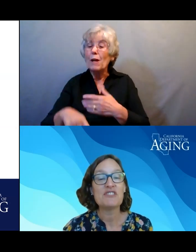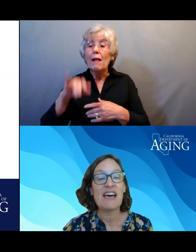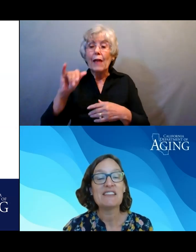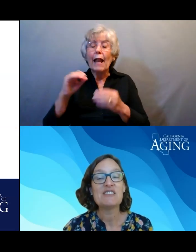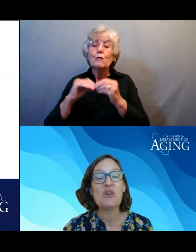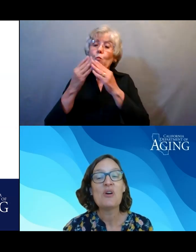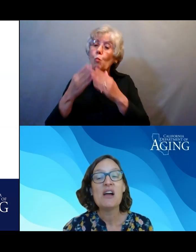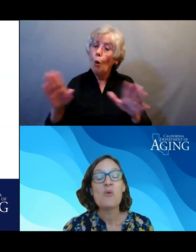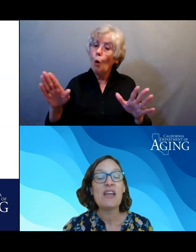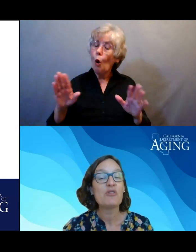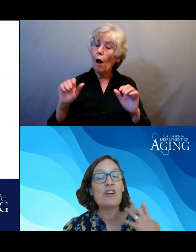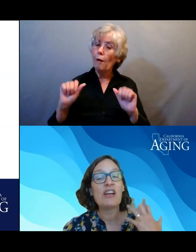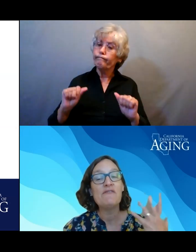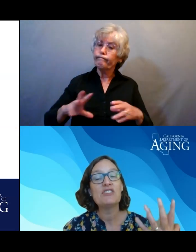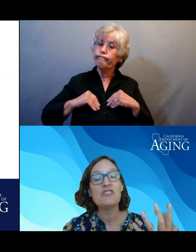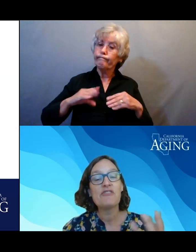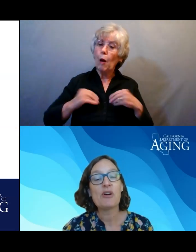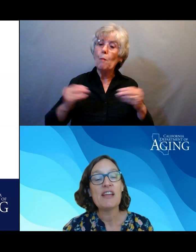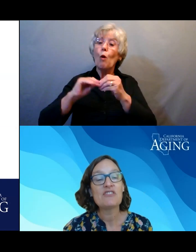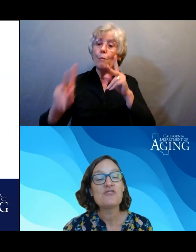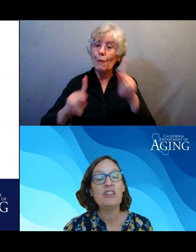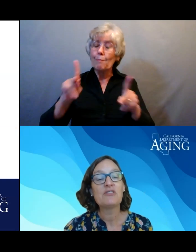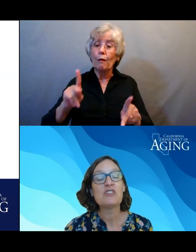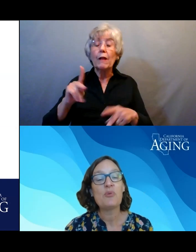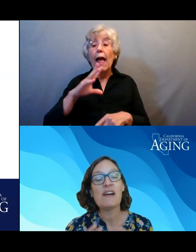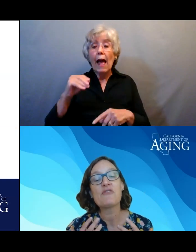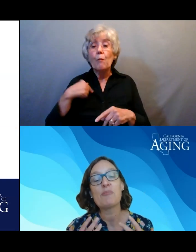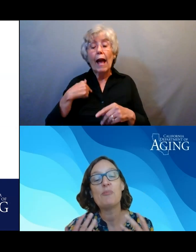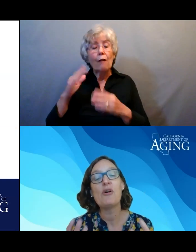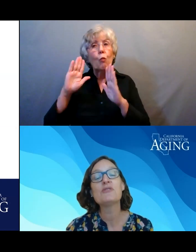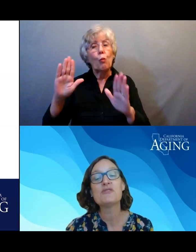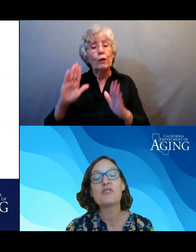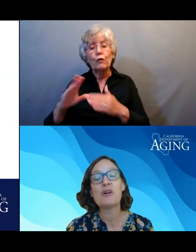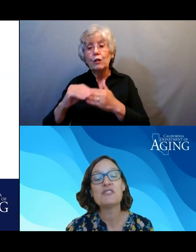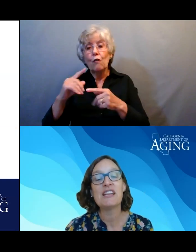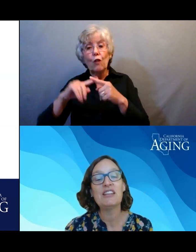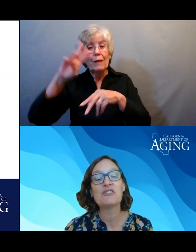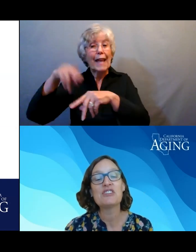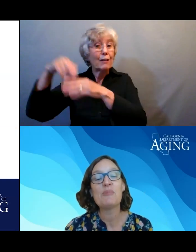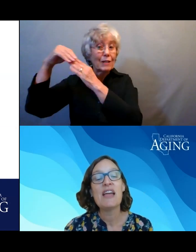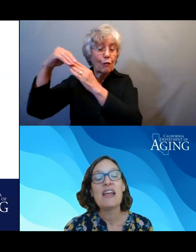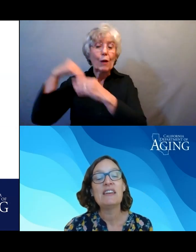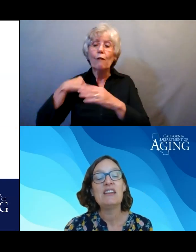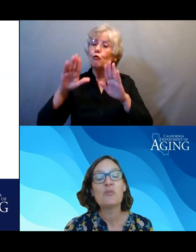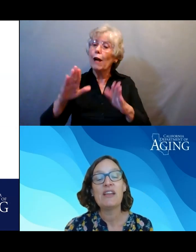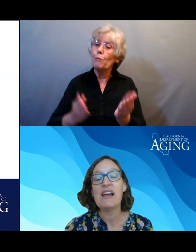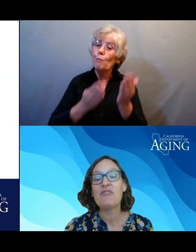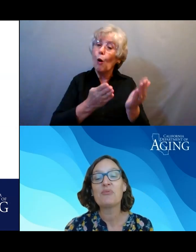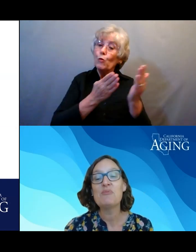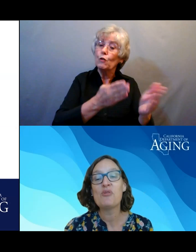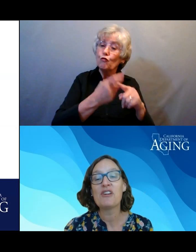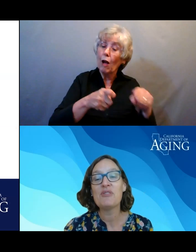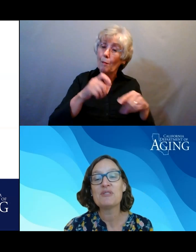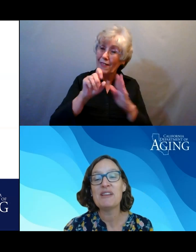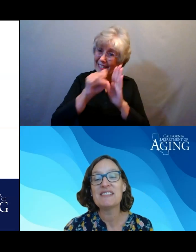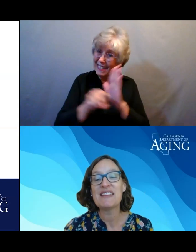eligibility for status. So we have a great vision from our national leadership. We have great proposals from our state leadership. And here we have